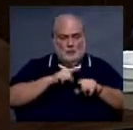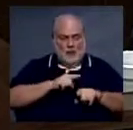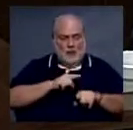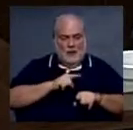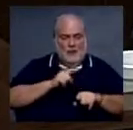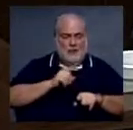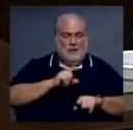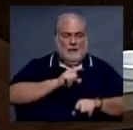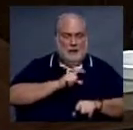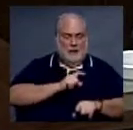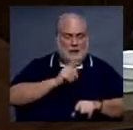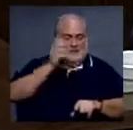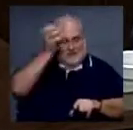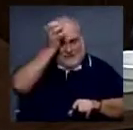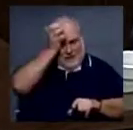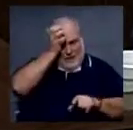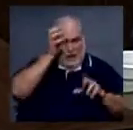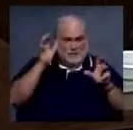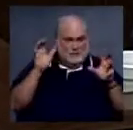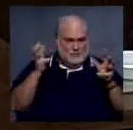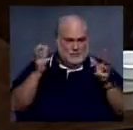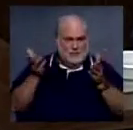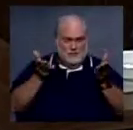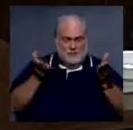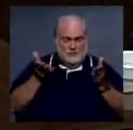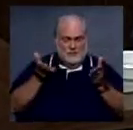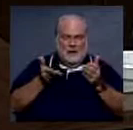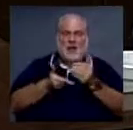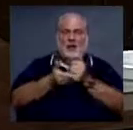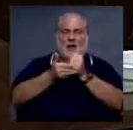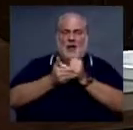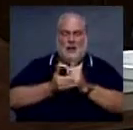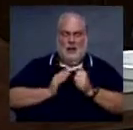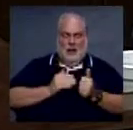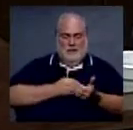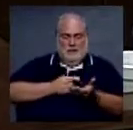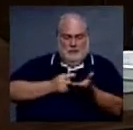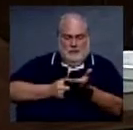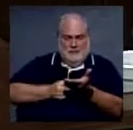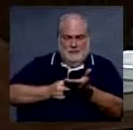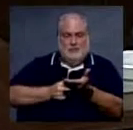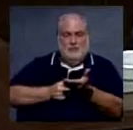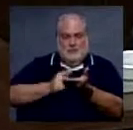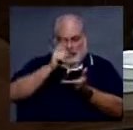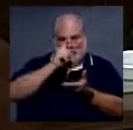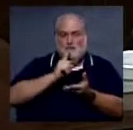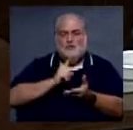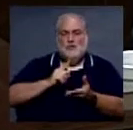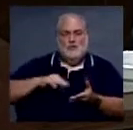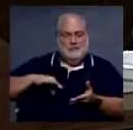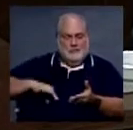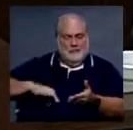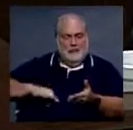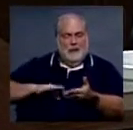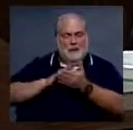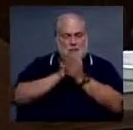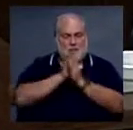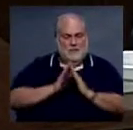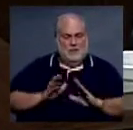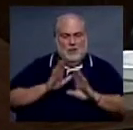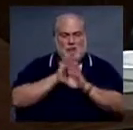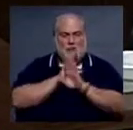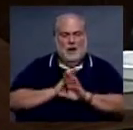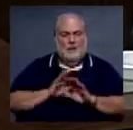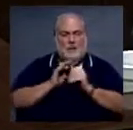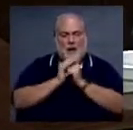we also ask that you make sure that our deliberations this evening are beneficial, peaceful, and calm.